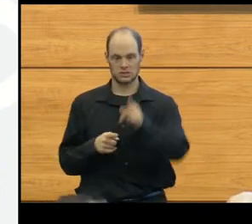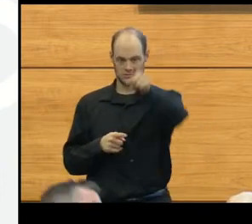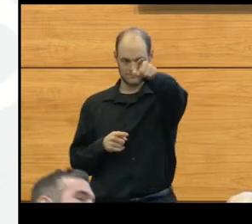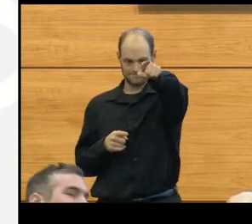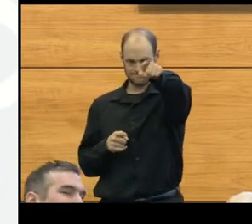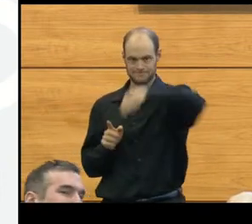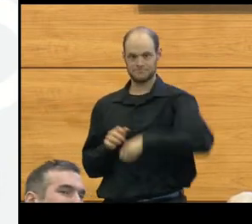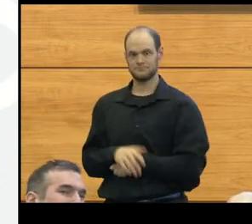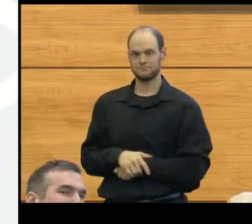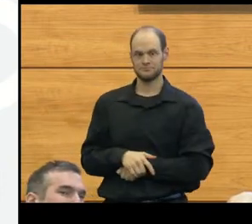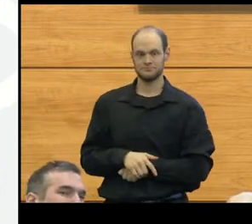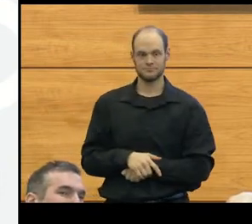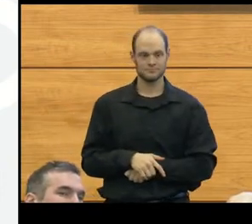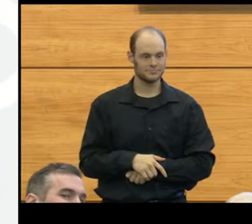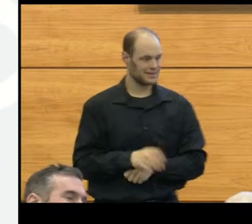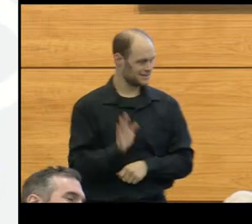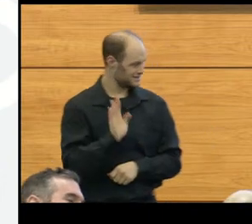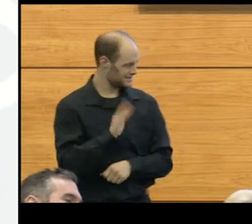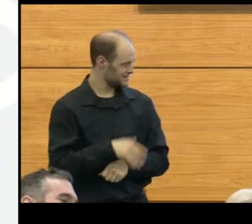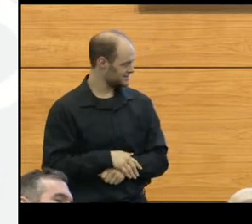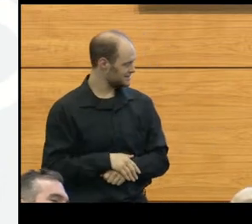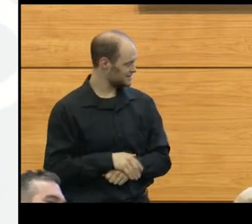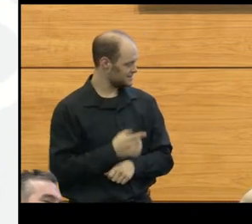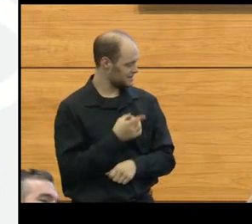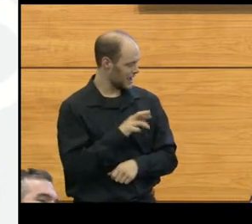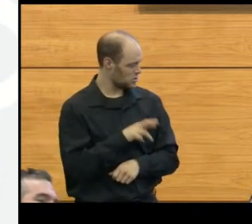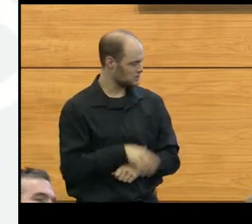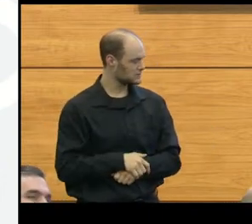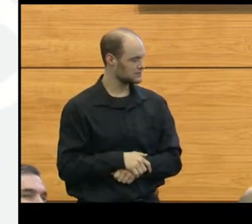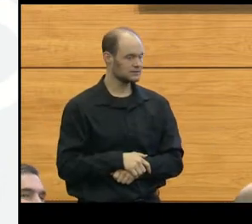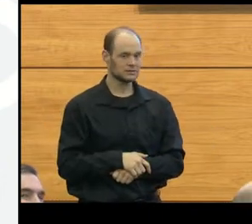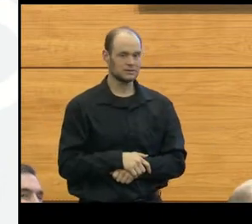you. Dr. Marasco.